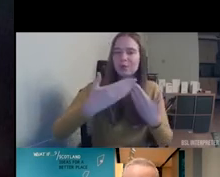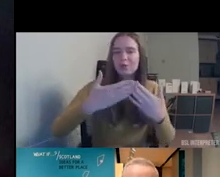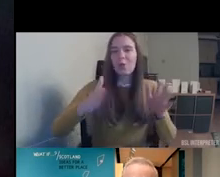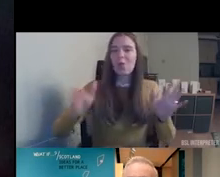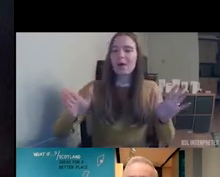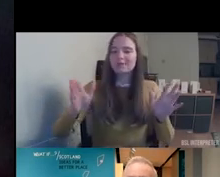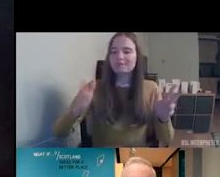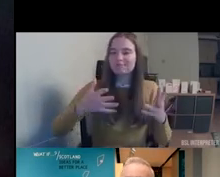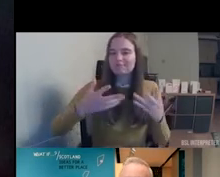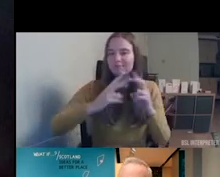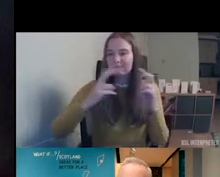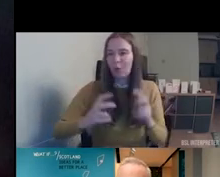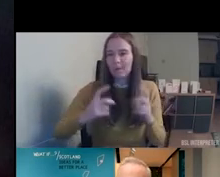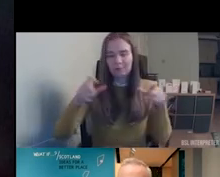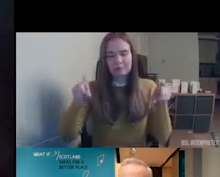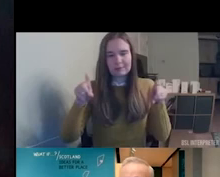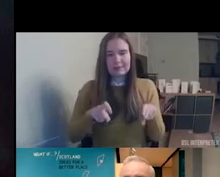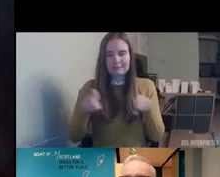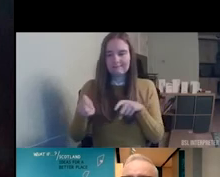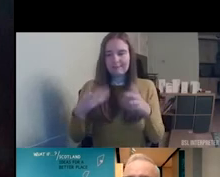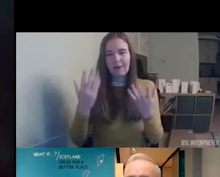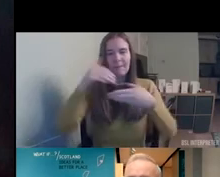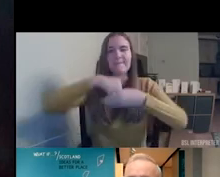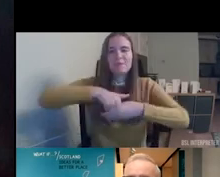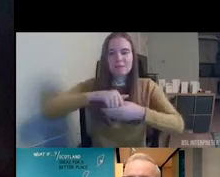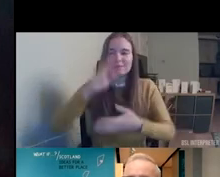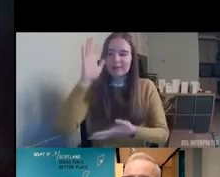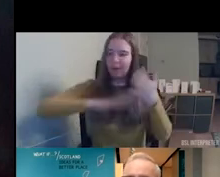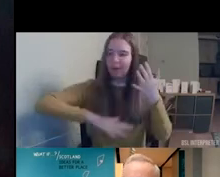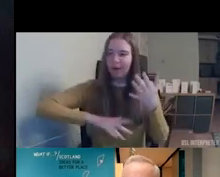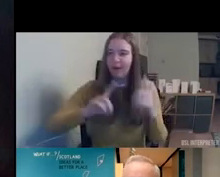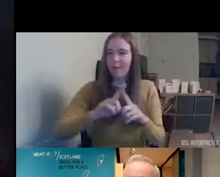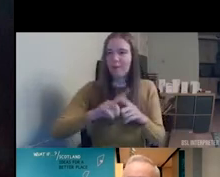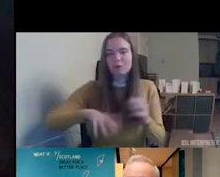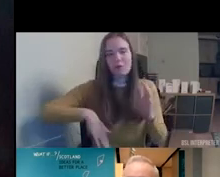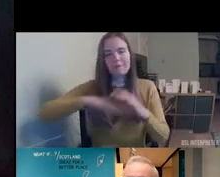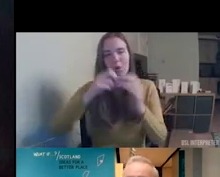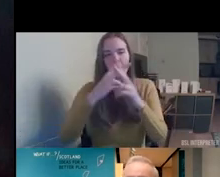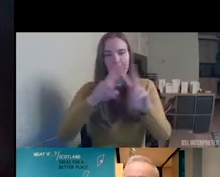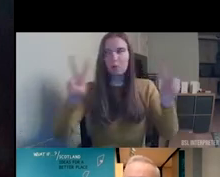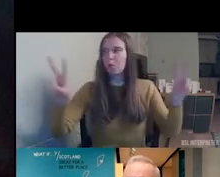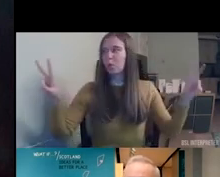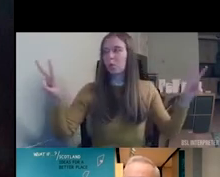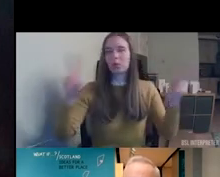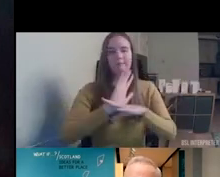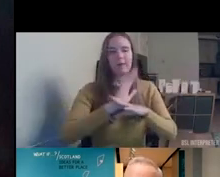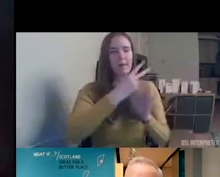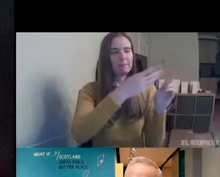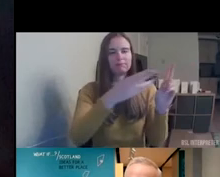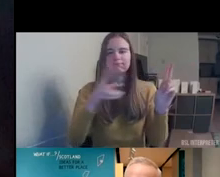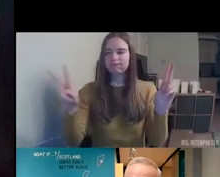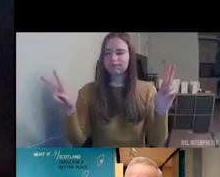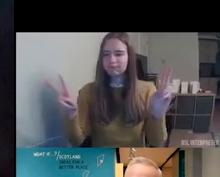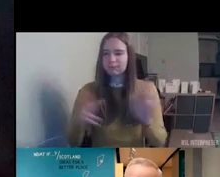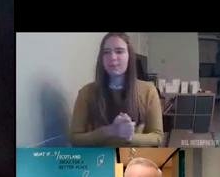which when you're sitting very close to it is very immersive, because it fills your full field of vision. And this was